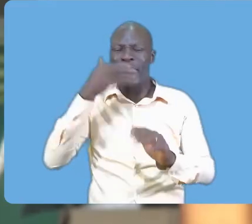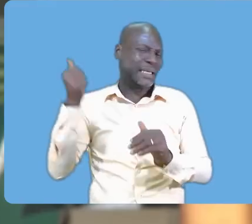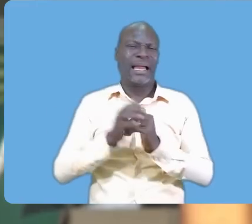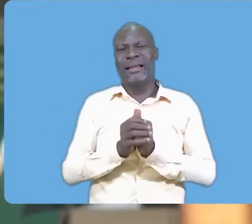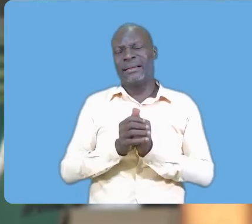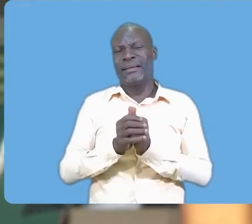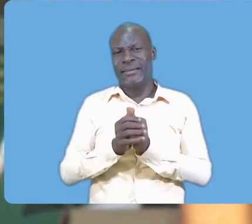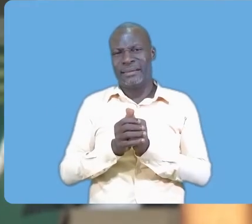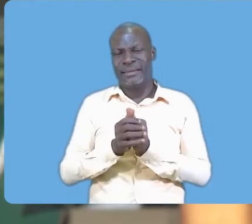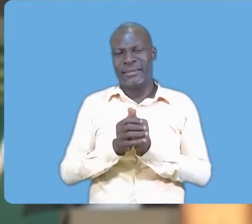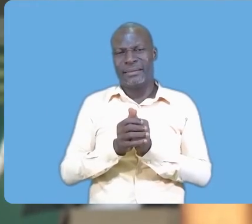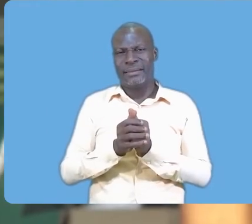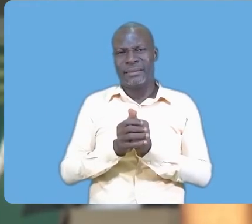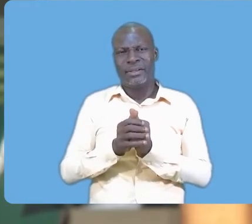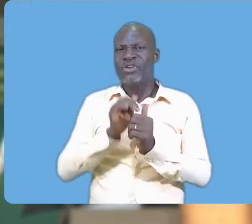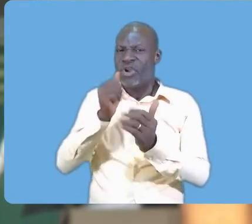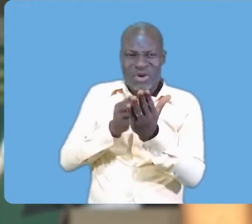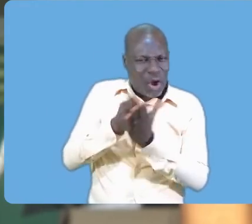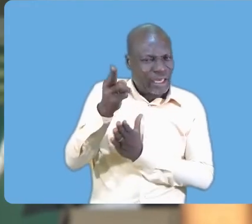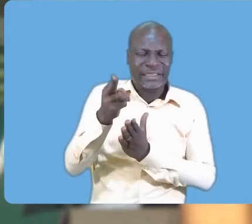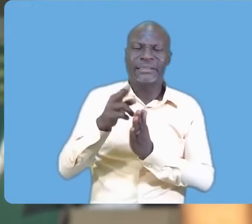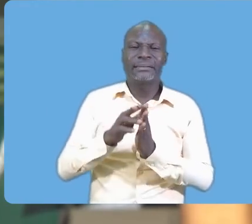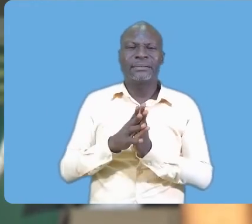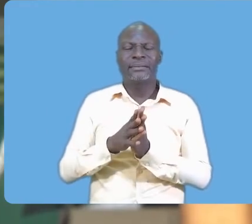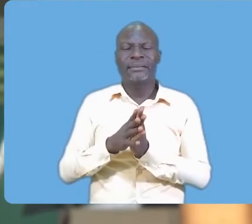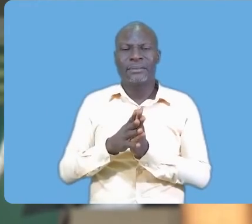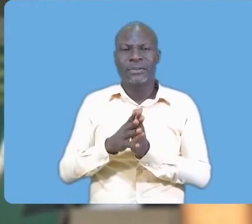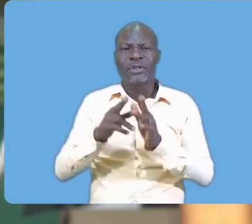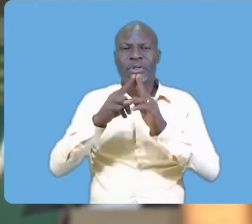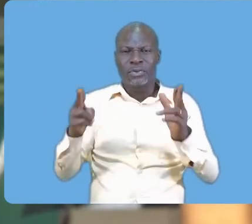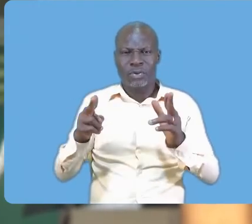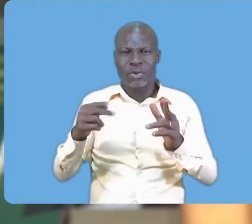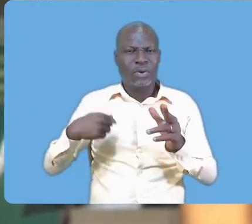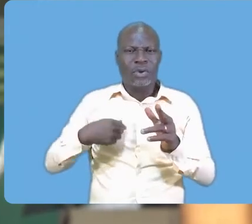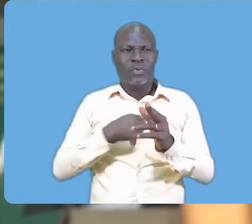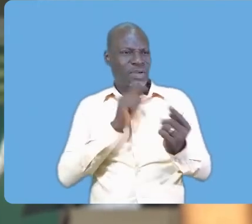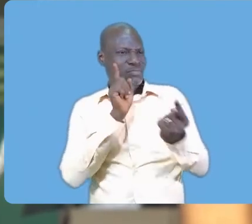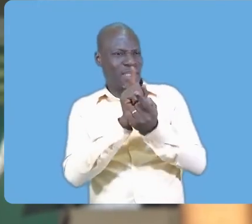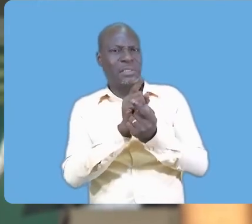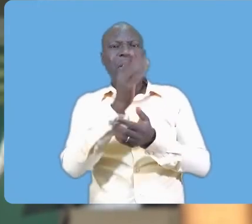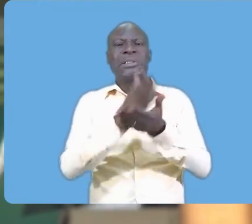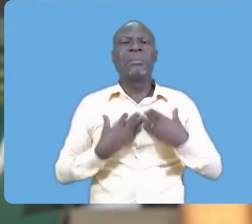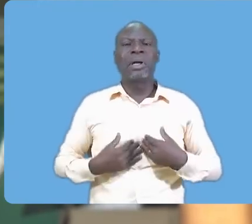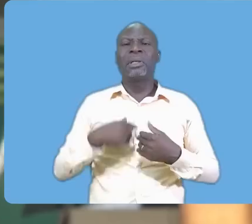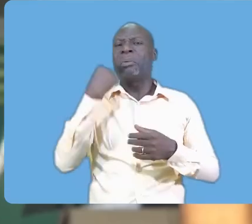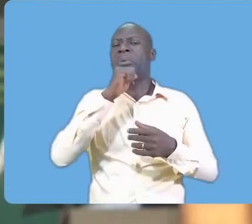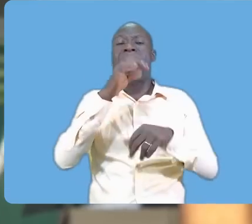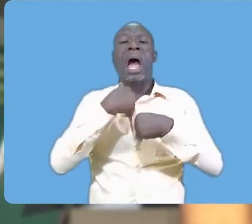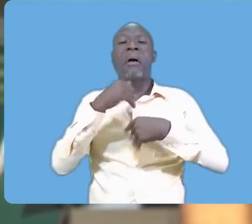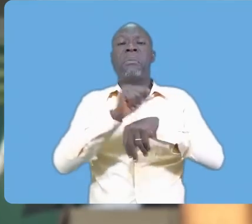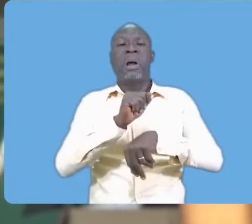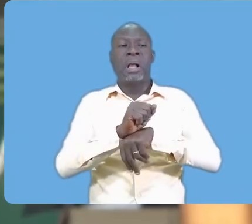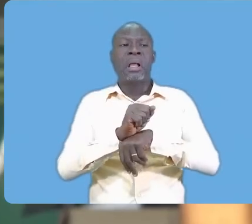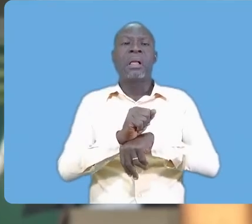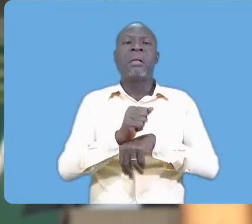me dishonest gain enti ye kwakwa kye a abrante no asabe oni adwuma bi ye